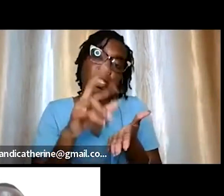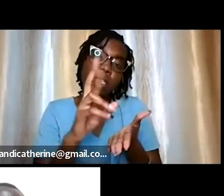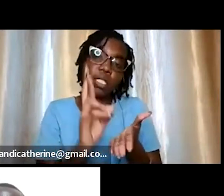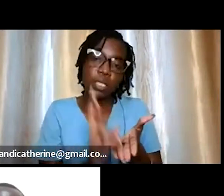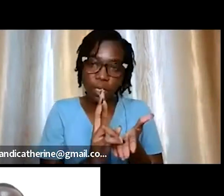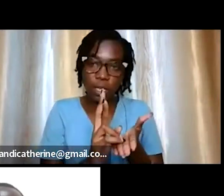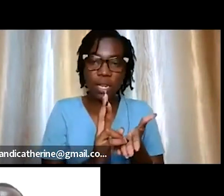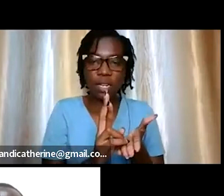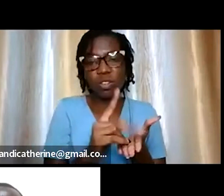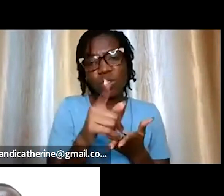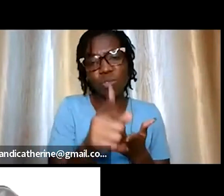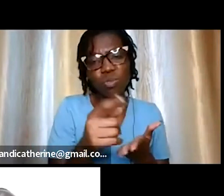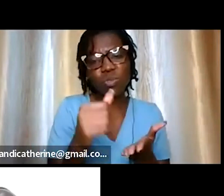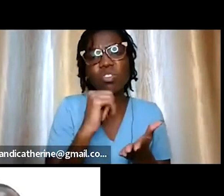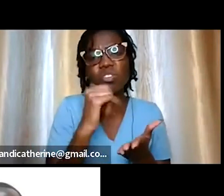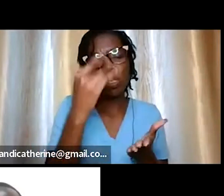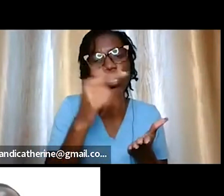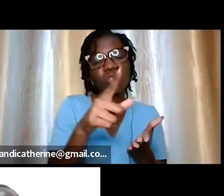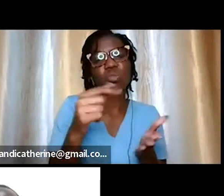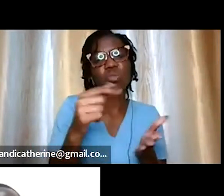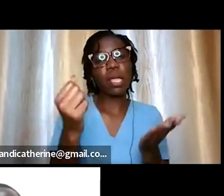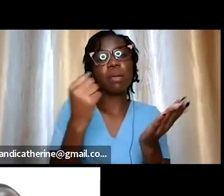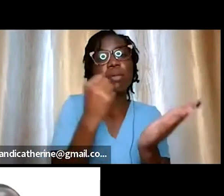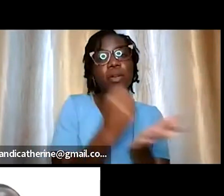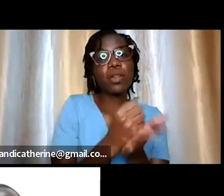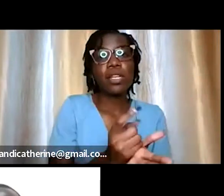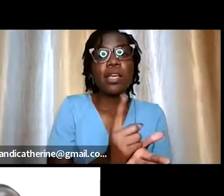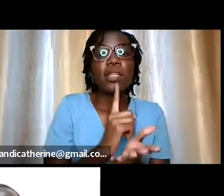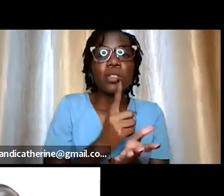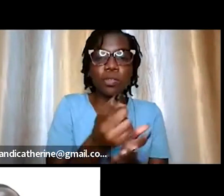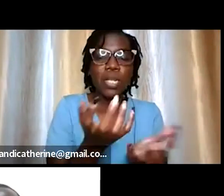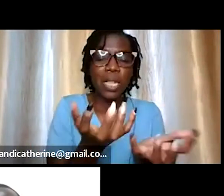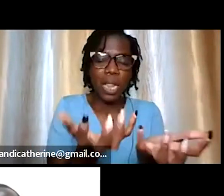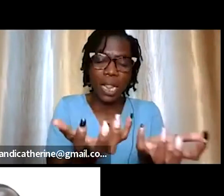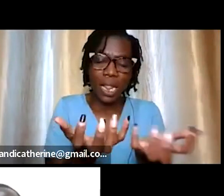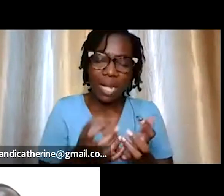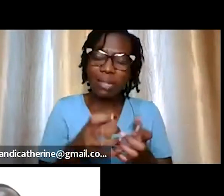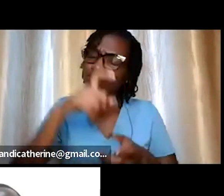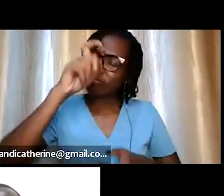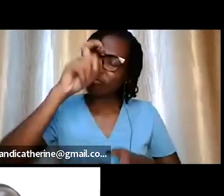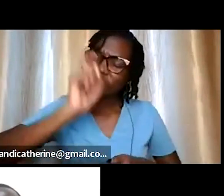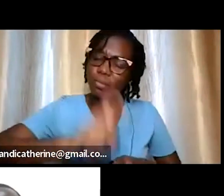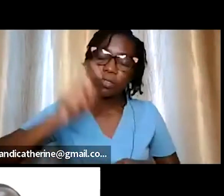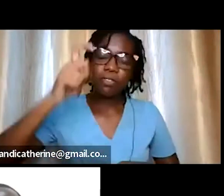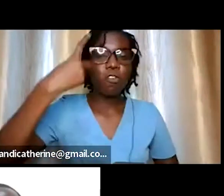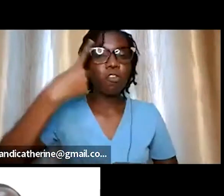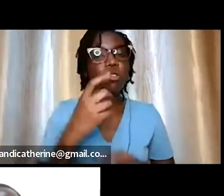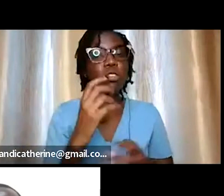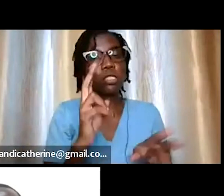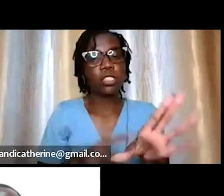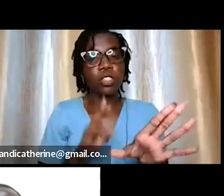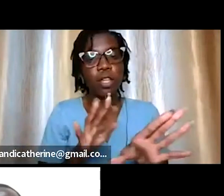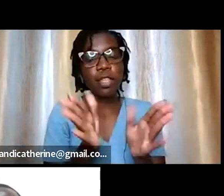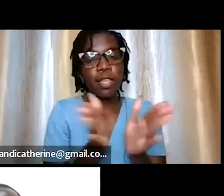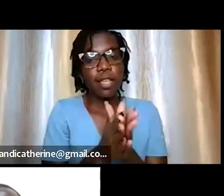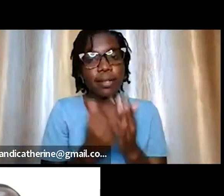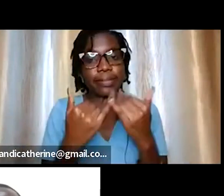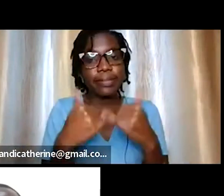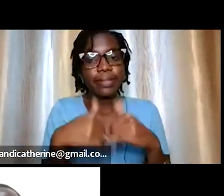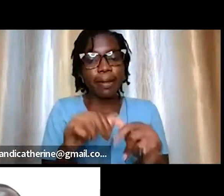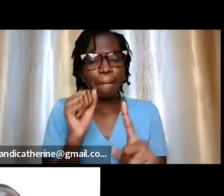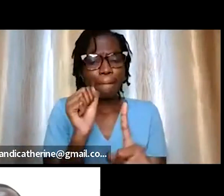also employees, right? So as you demand for your seat, as you try and advocate